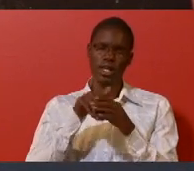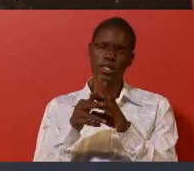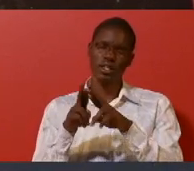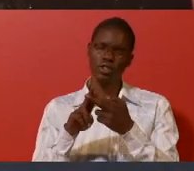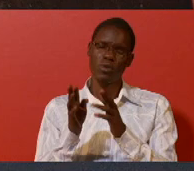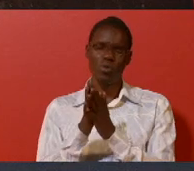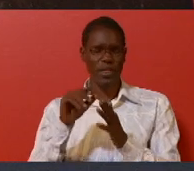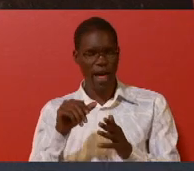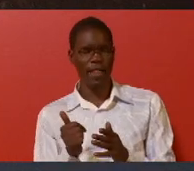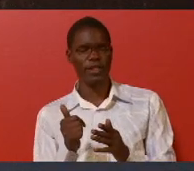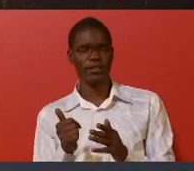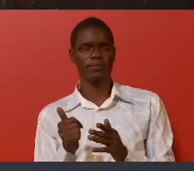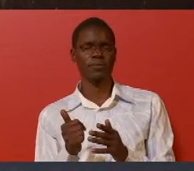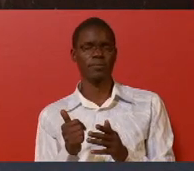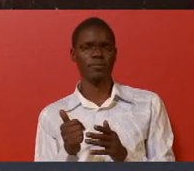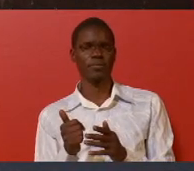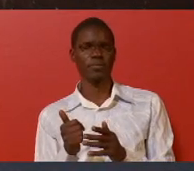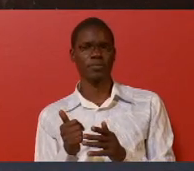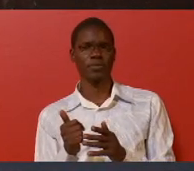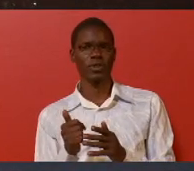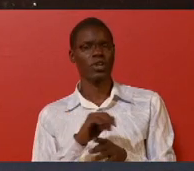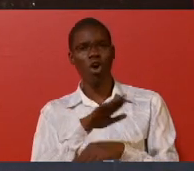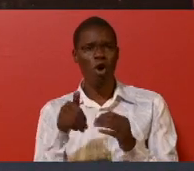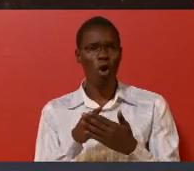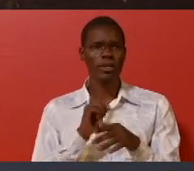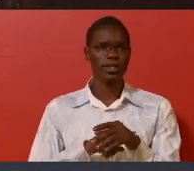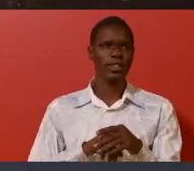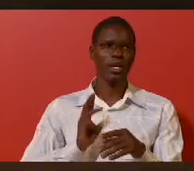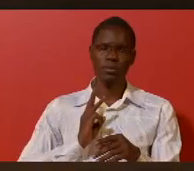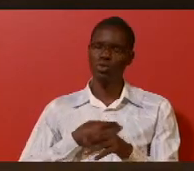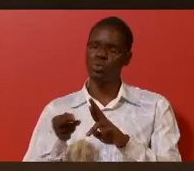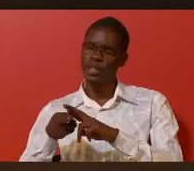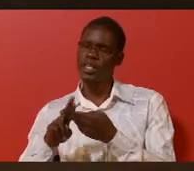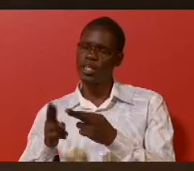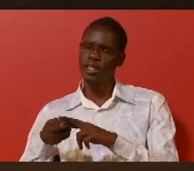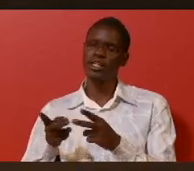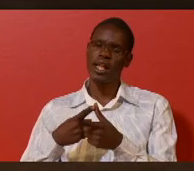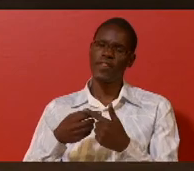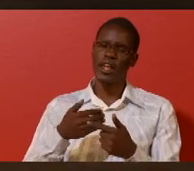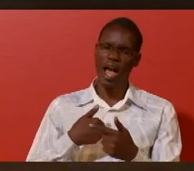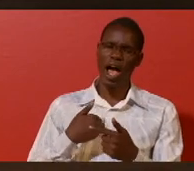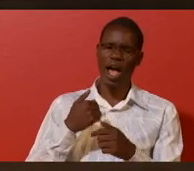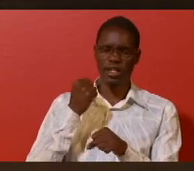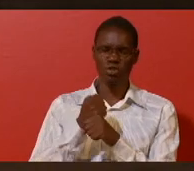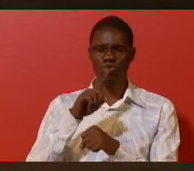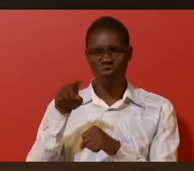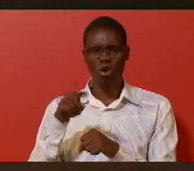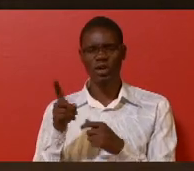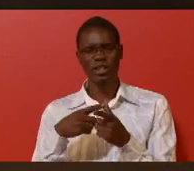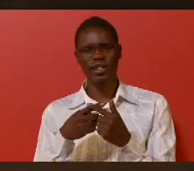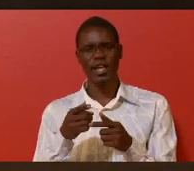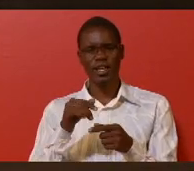one another that's worth anything. Every time I relate to Elaine, I would mess it up if I forgot the Bible